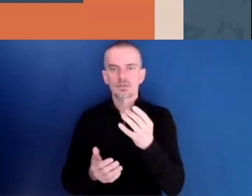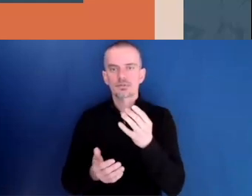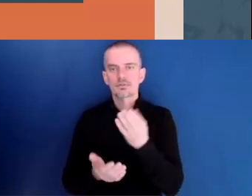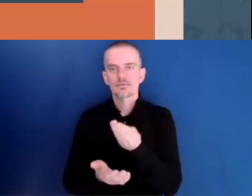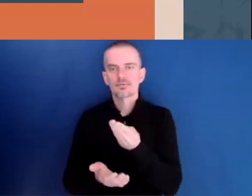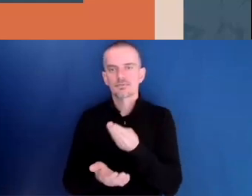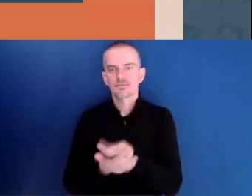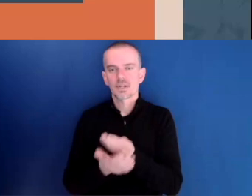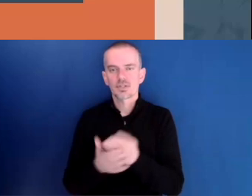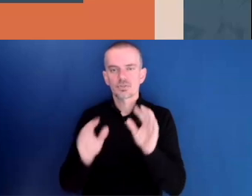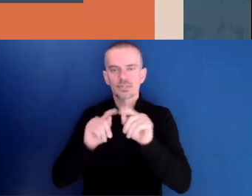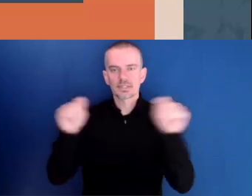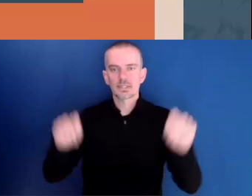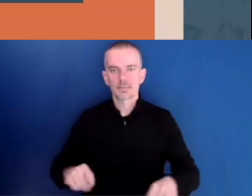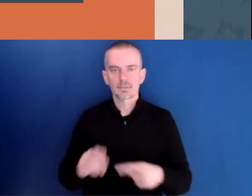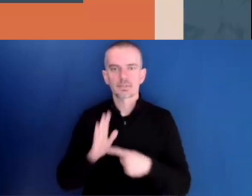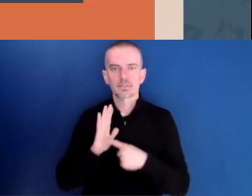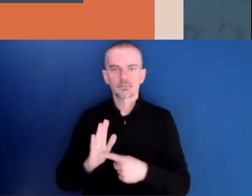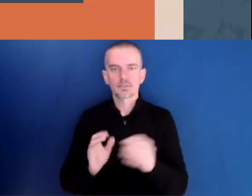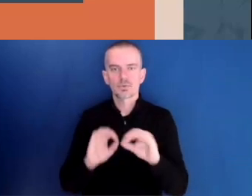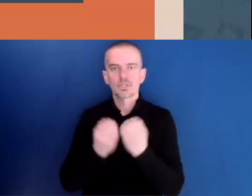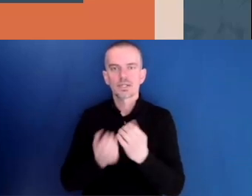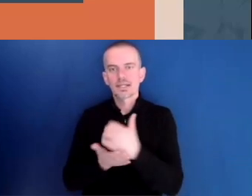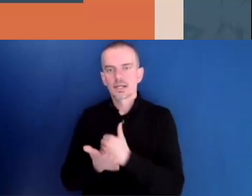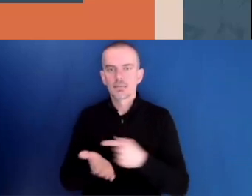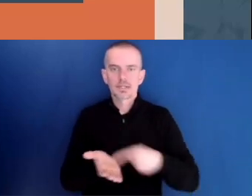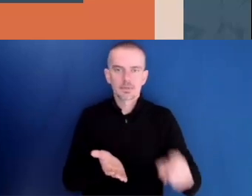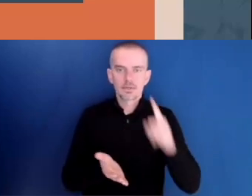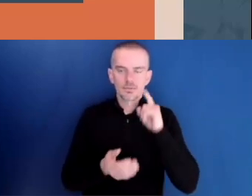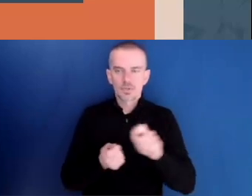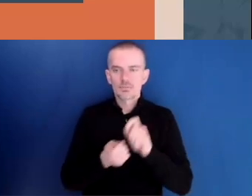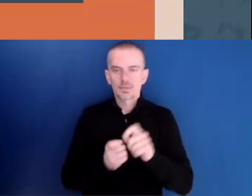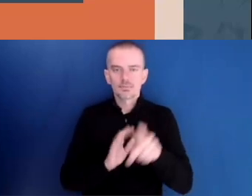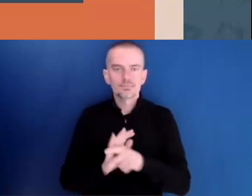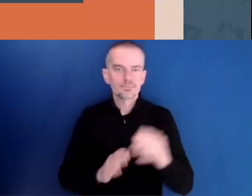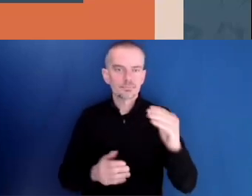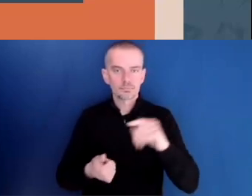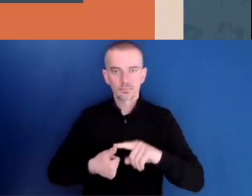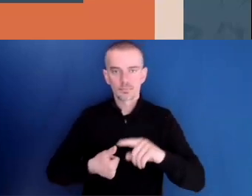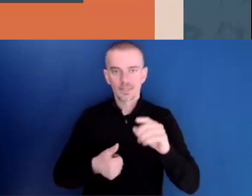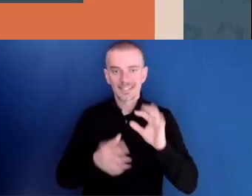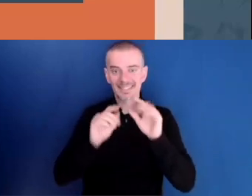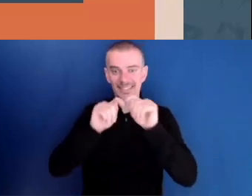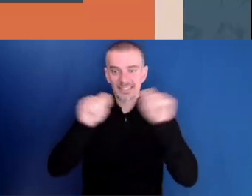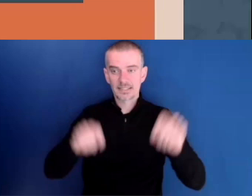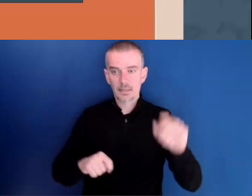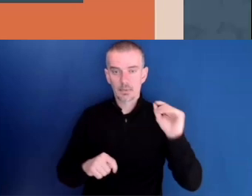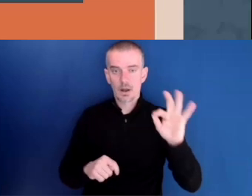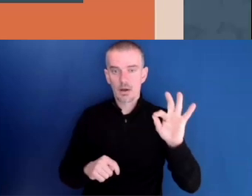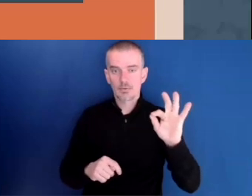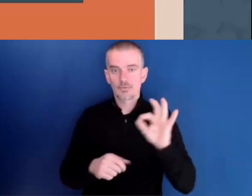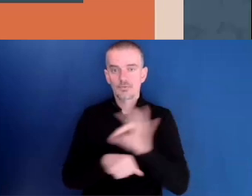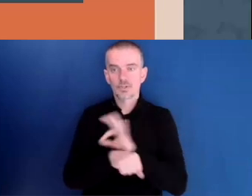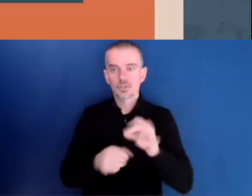for a particular period? So we had statement of functional expenses, which I mentioned. This is actually for